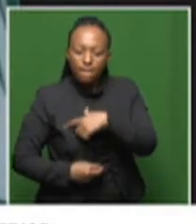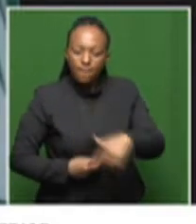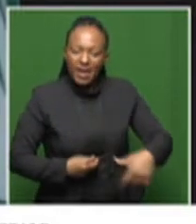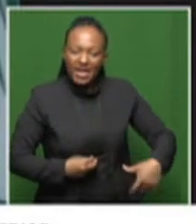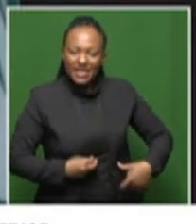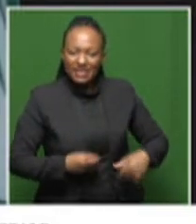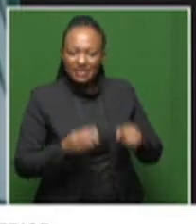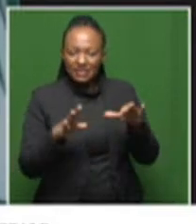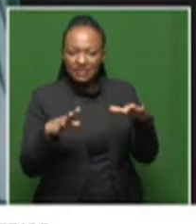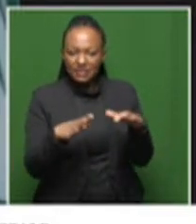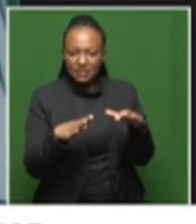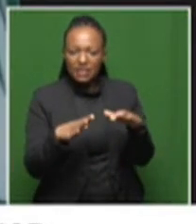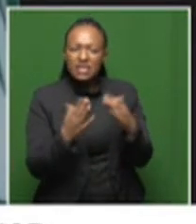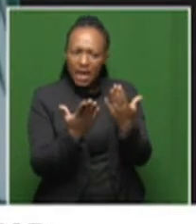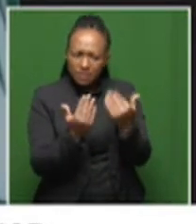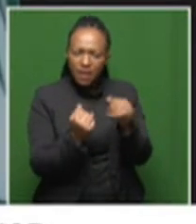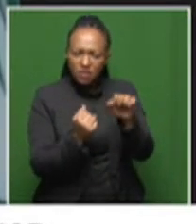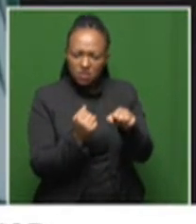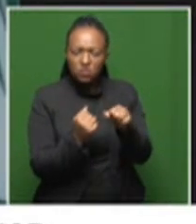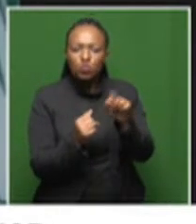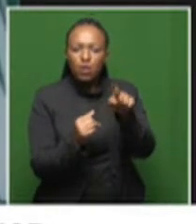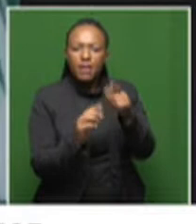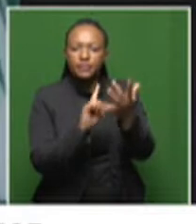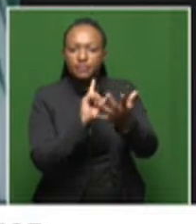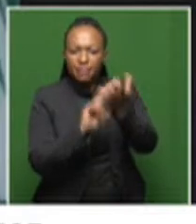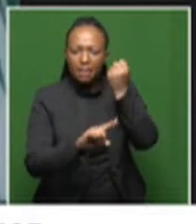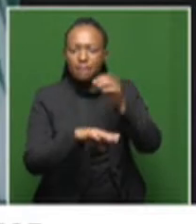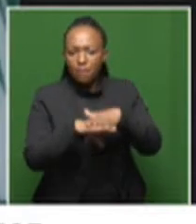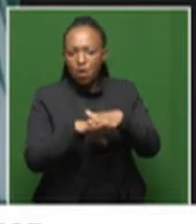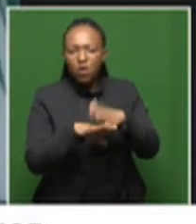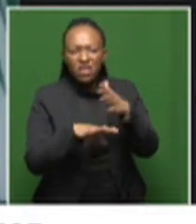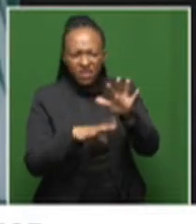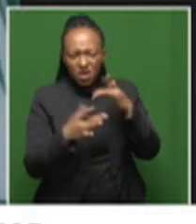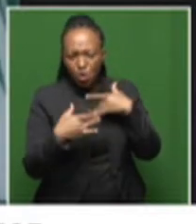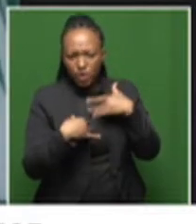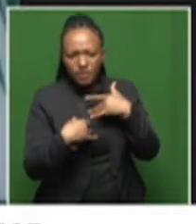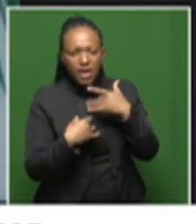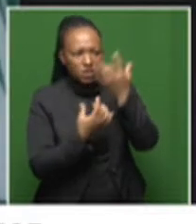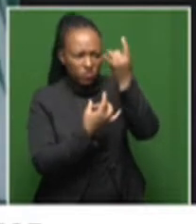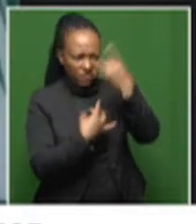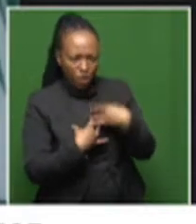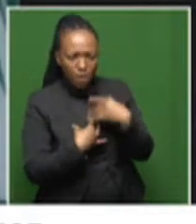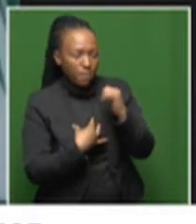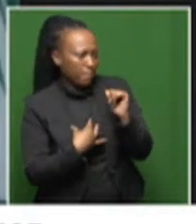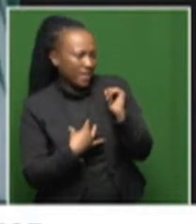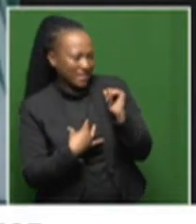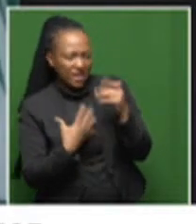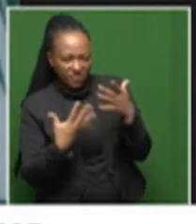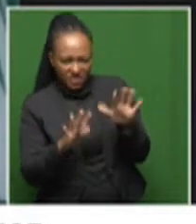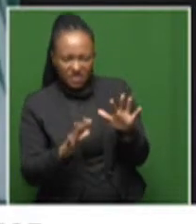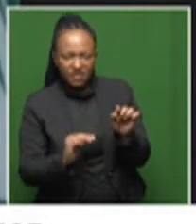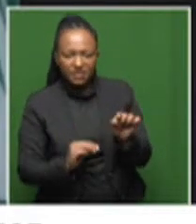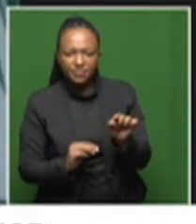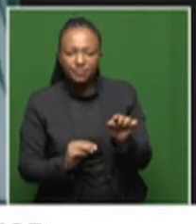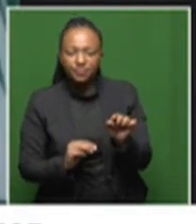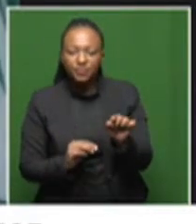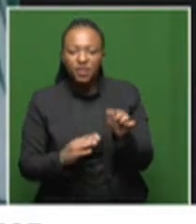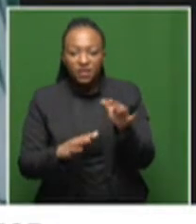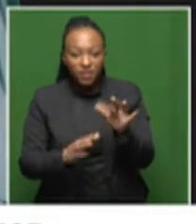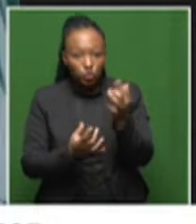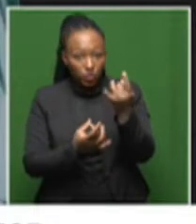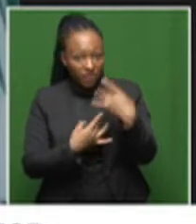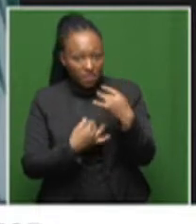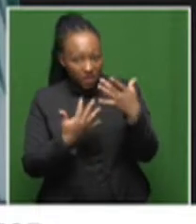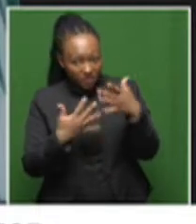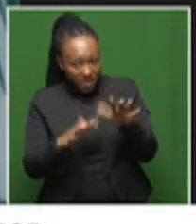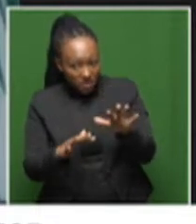to achieve more, and they have raised their concerns with us yesterday and giving us feedback on what